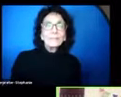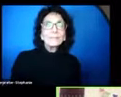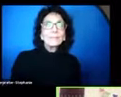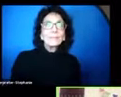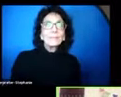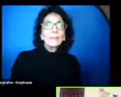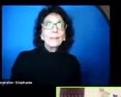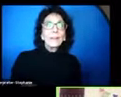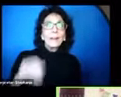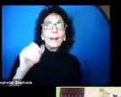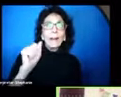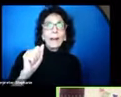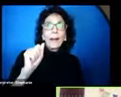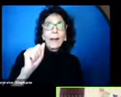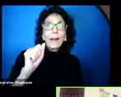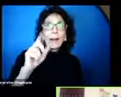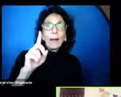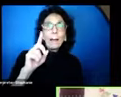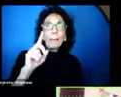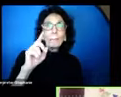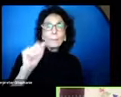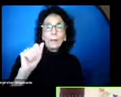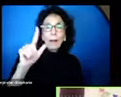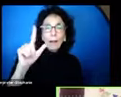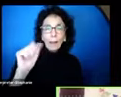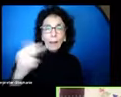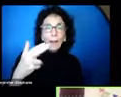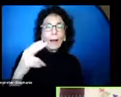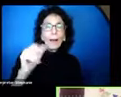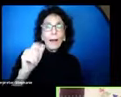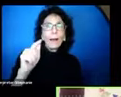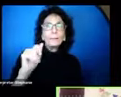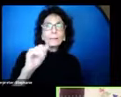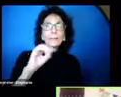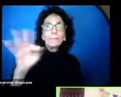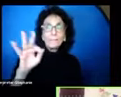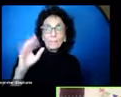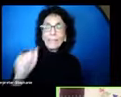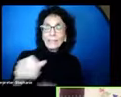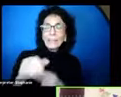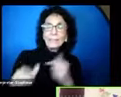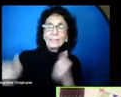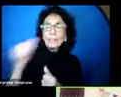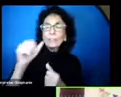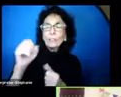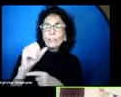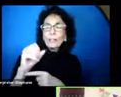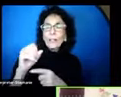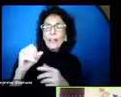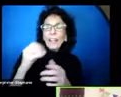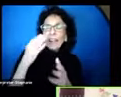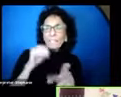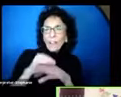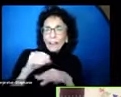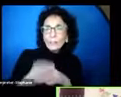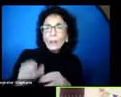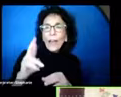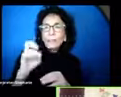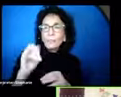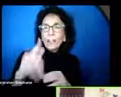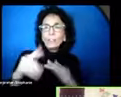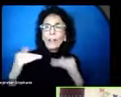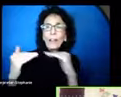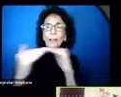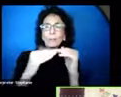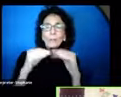Abdullah Atif is a senior strategic advisor and racial equity specialist at the Campaign for the Fair Sentencing